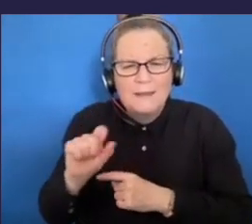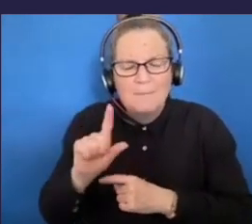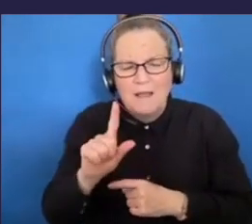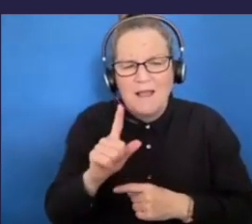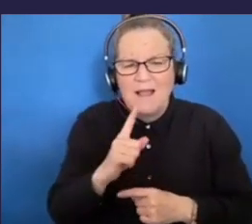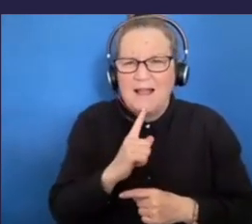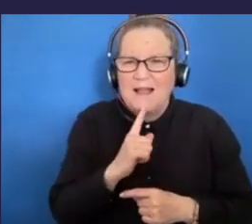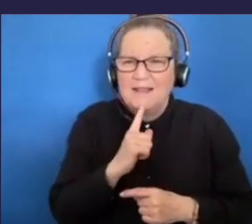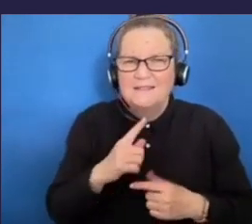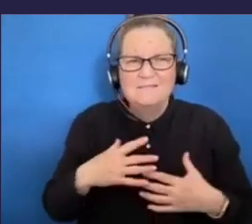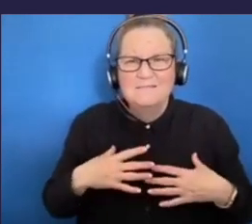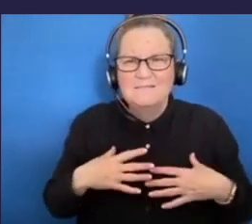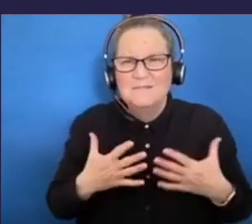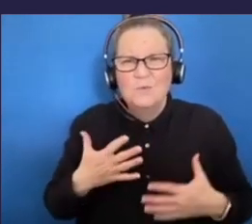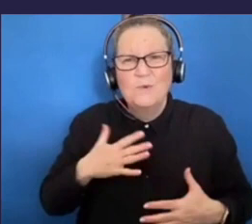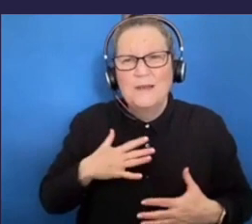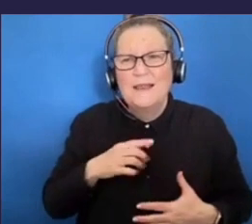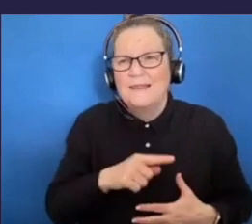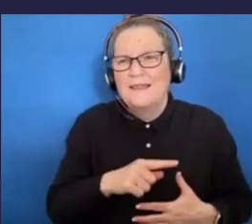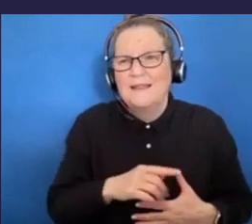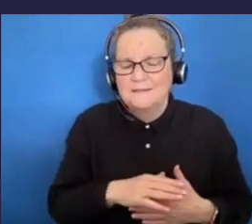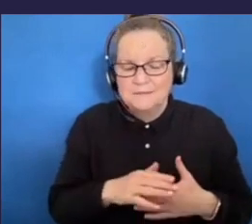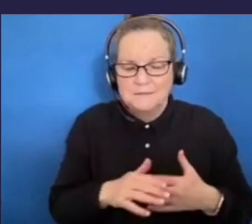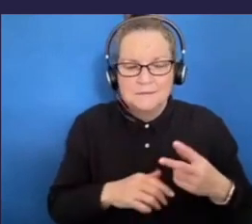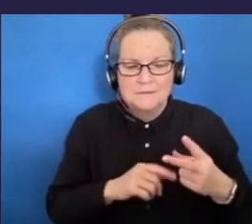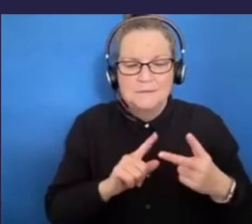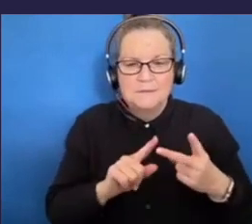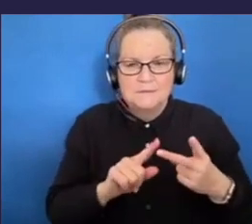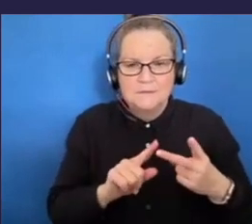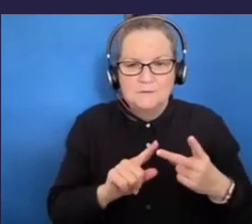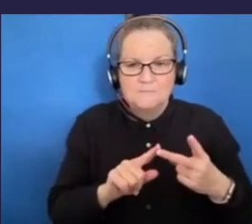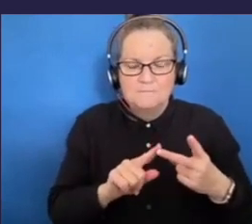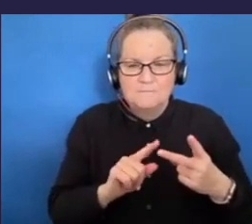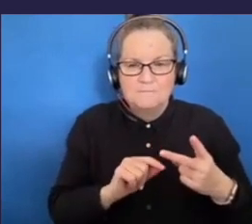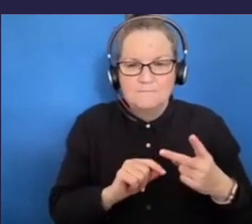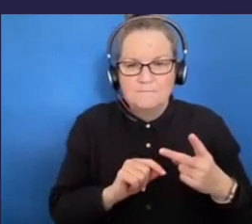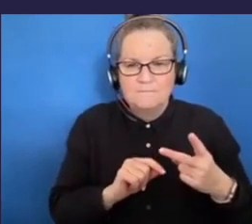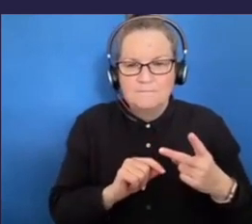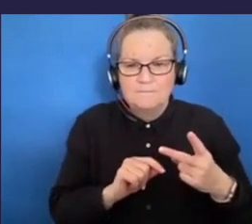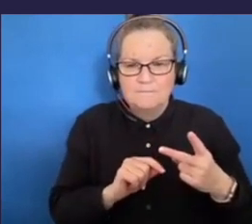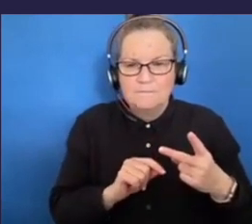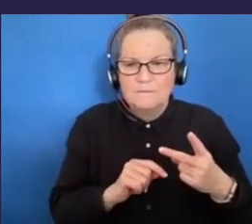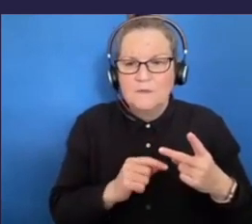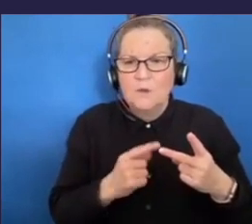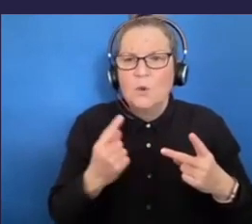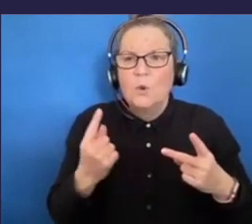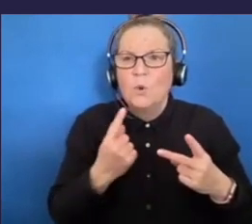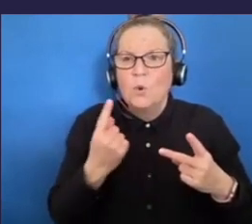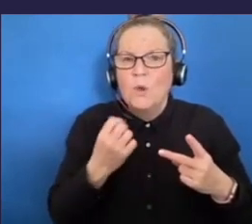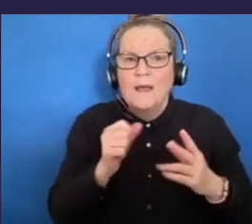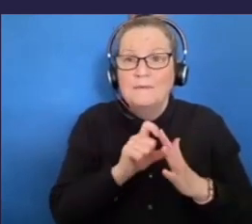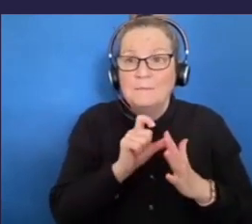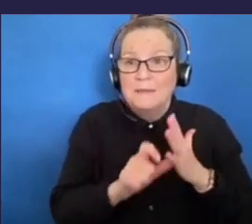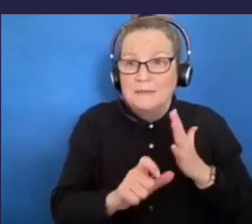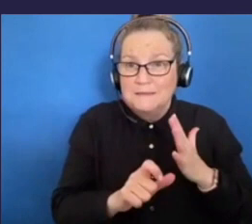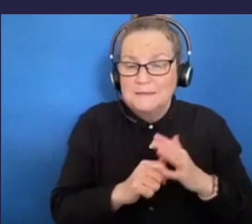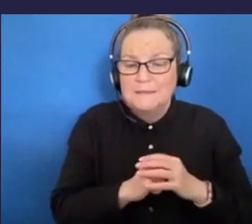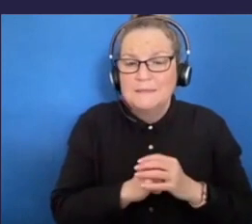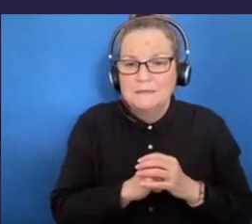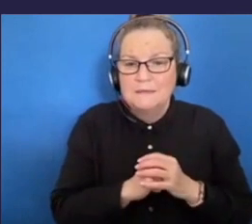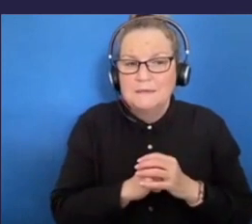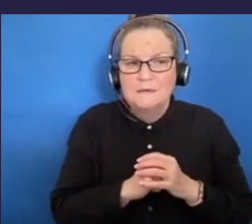that as a given. The second point is that people with disabilities often have